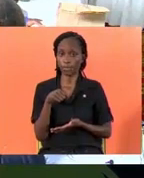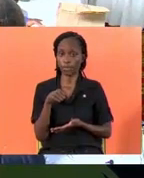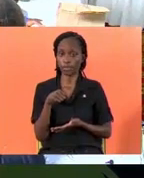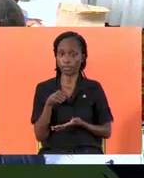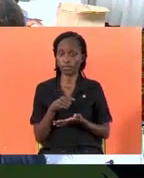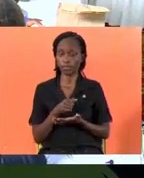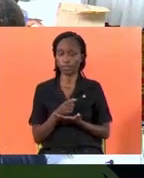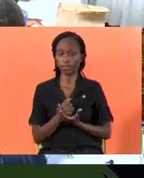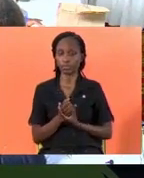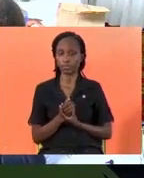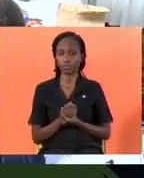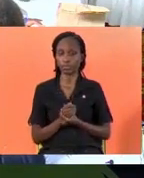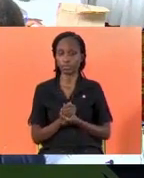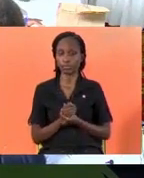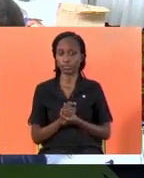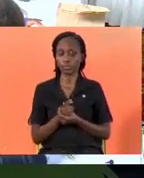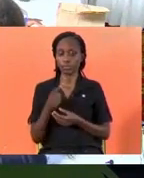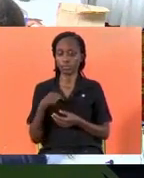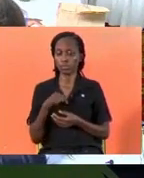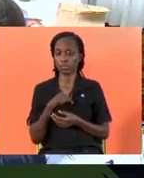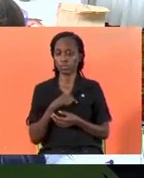2020. We had